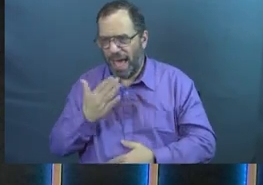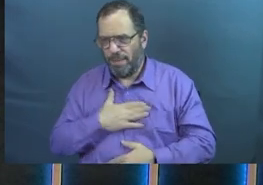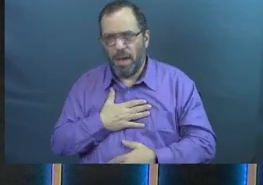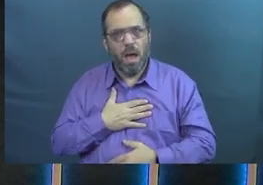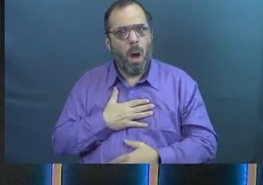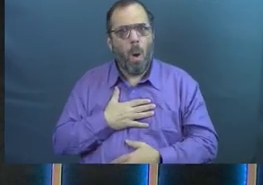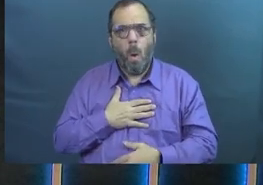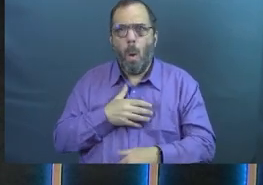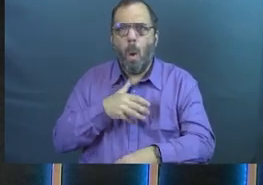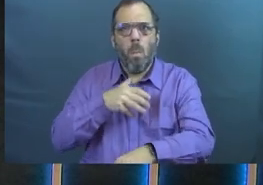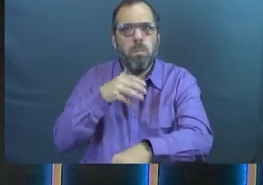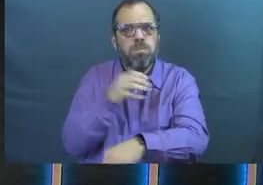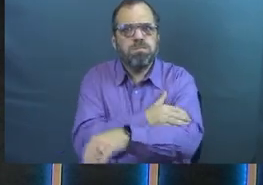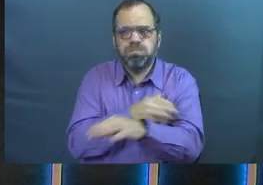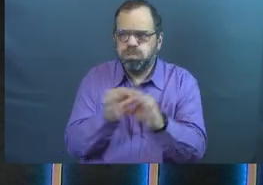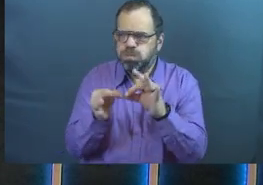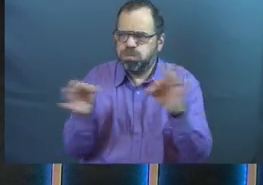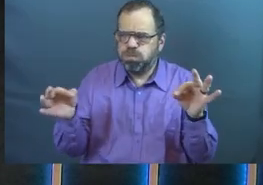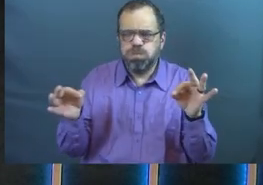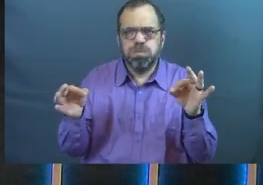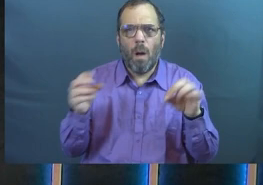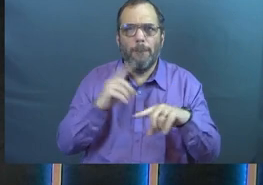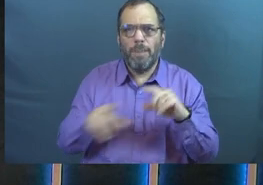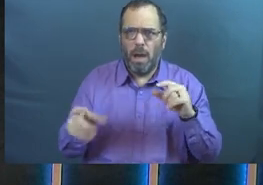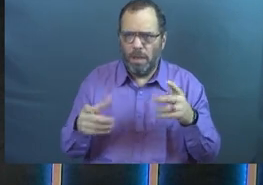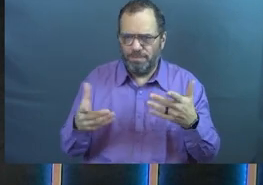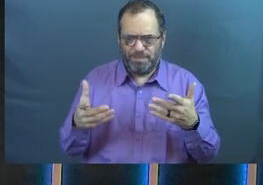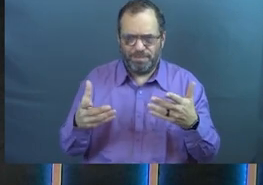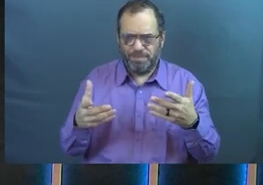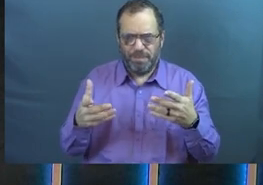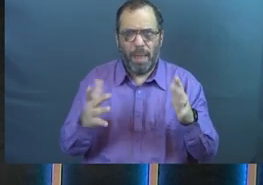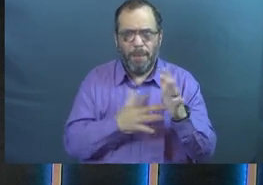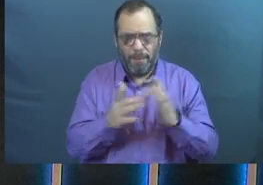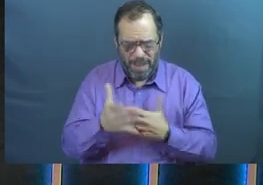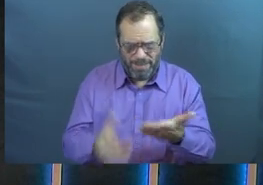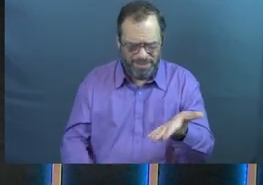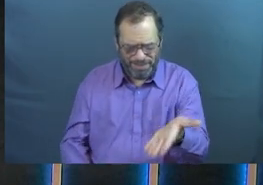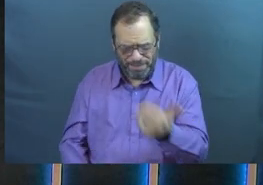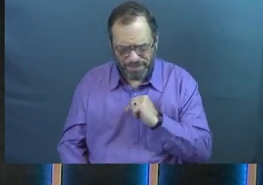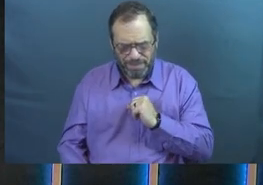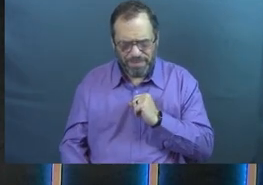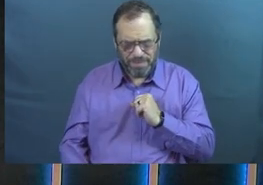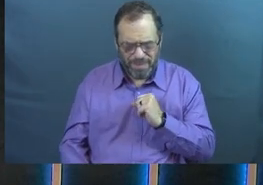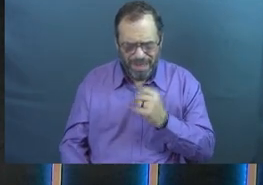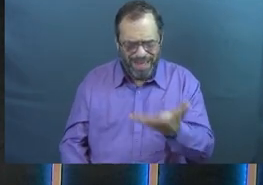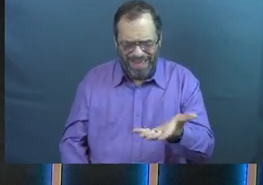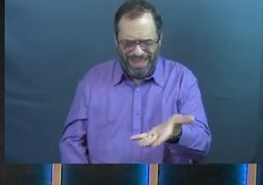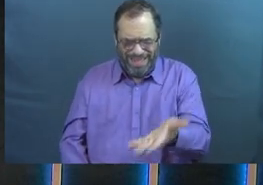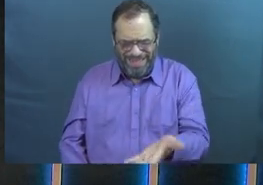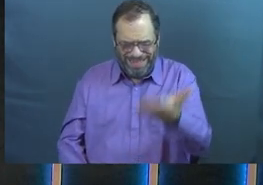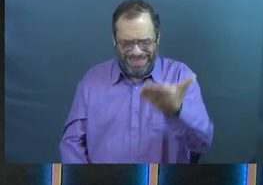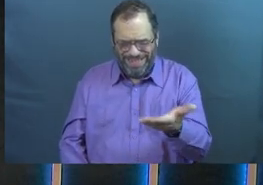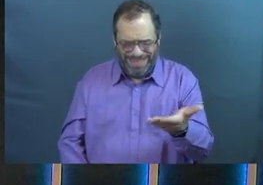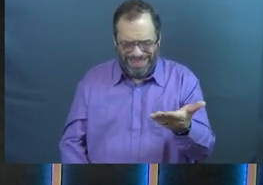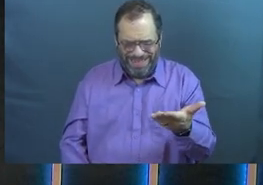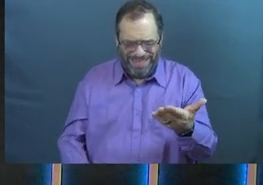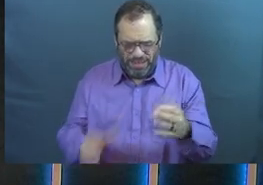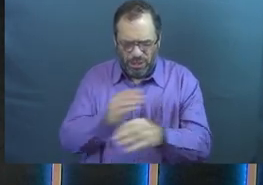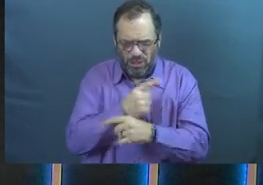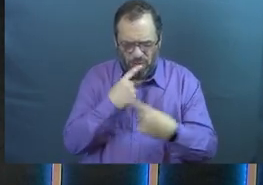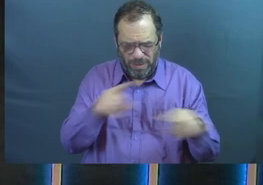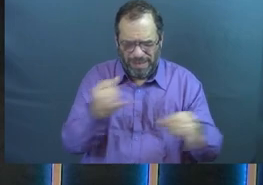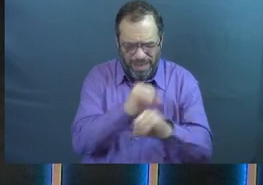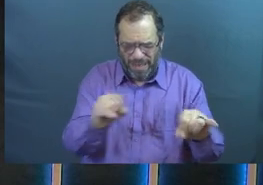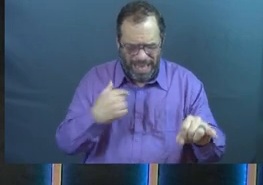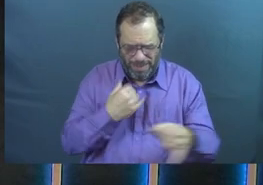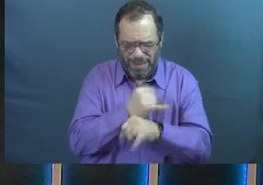It's a powerful statement. But he comes in and just looks at the scripture honestly and says, actually, there's no declaration of independence